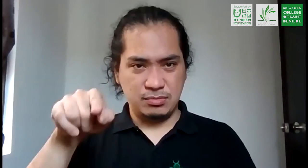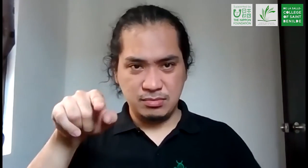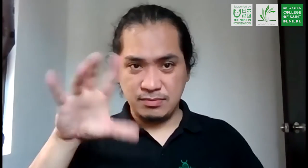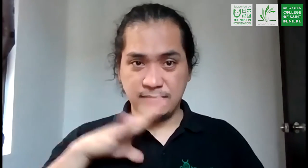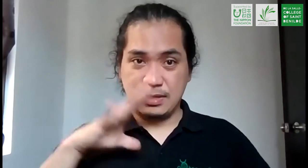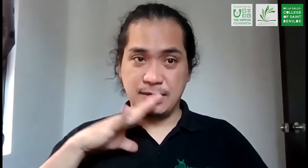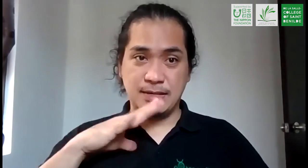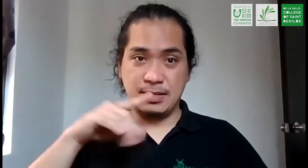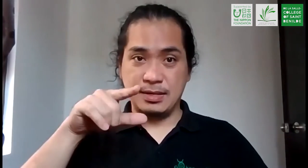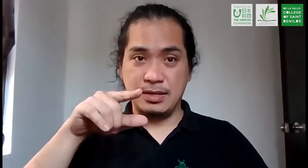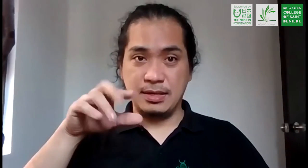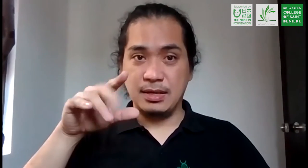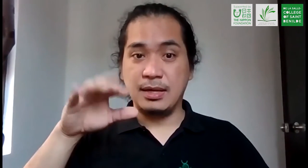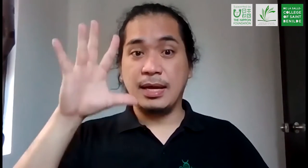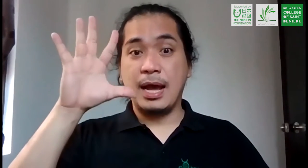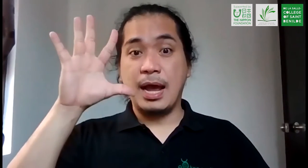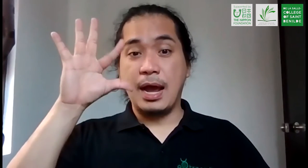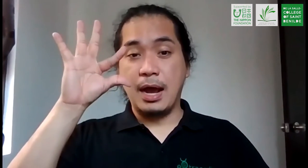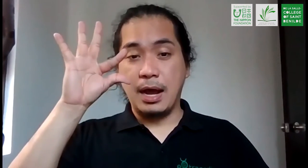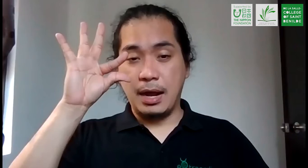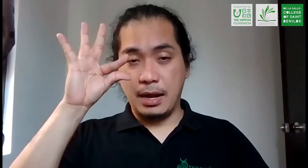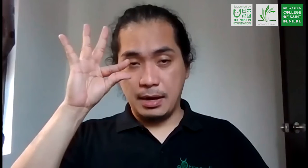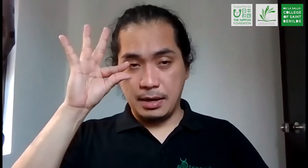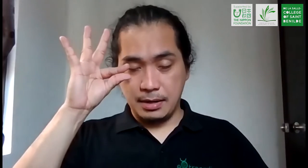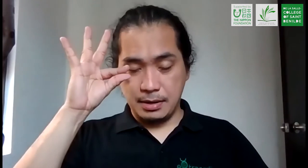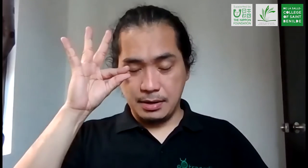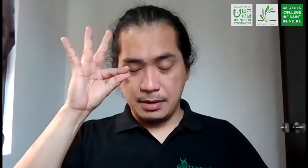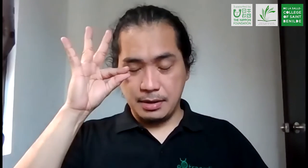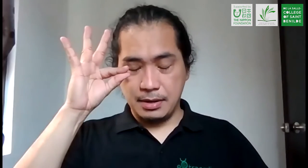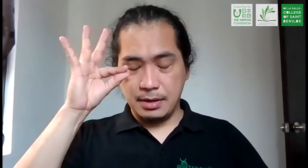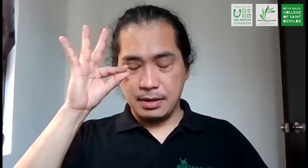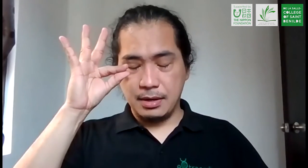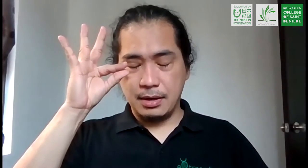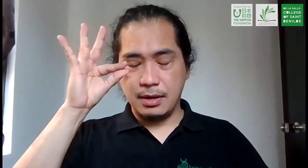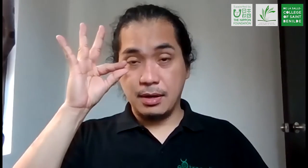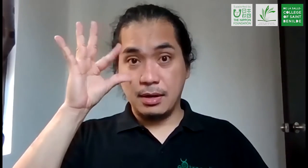it. We'll use that as our